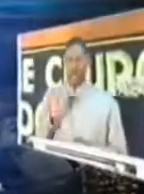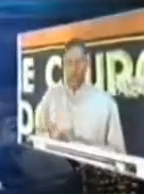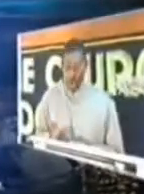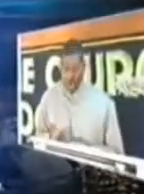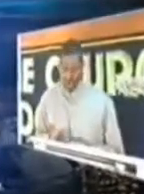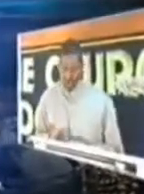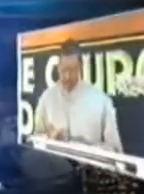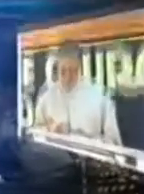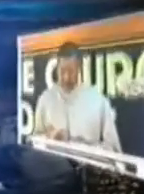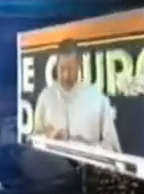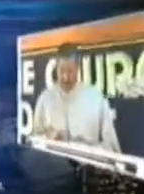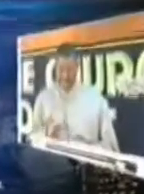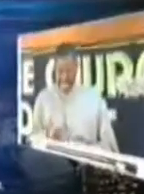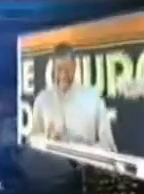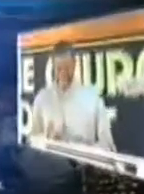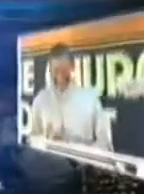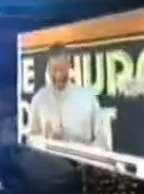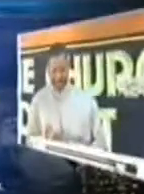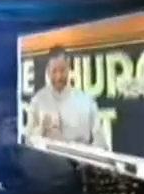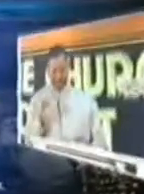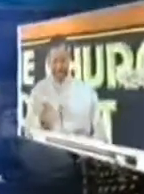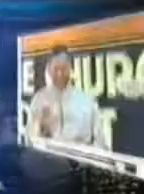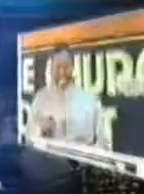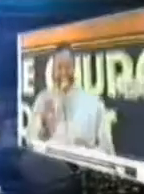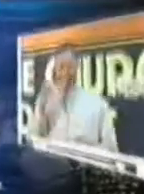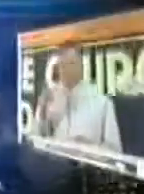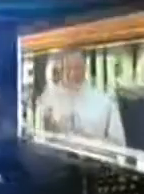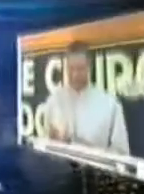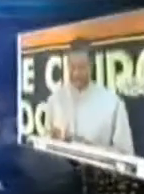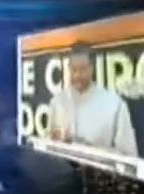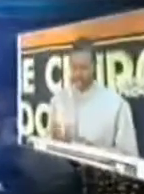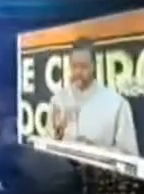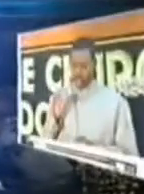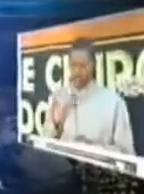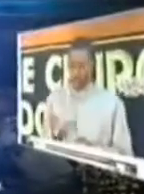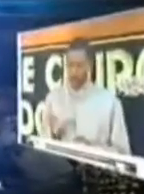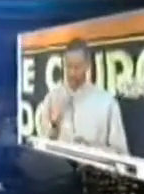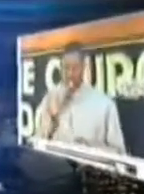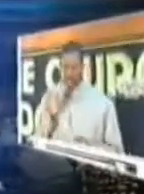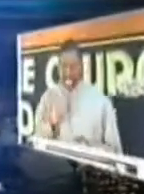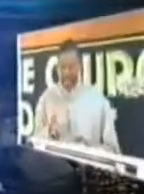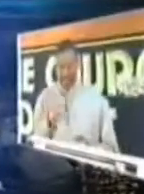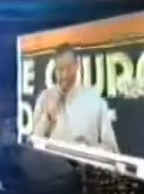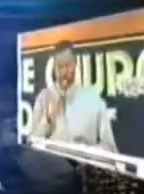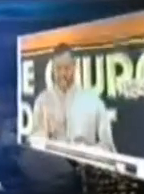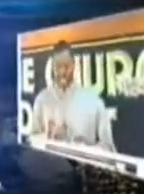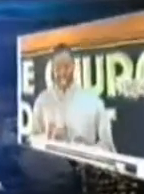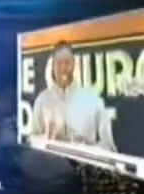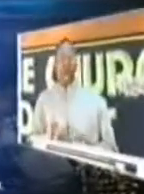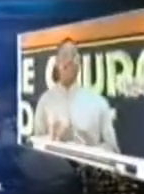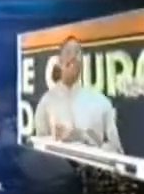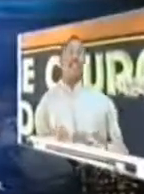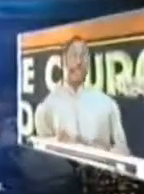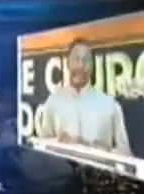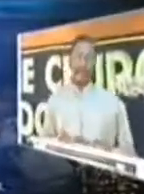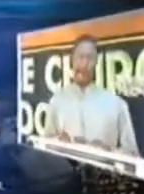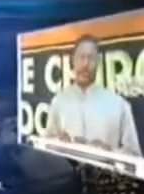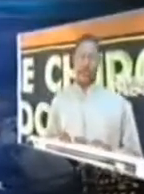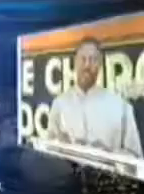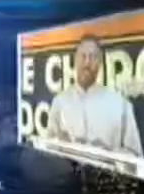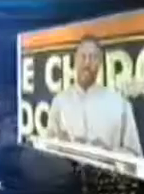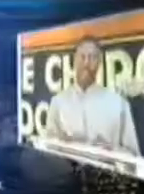the law. That is, from their brethren, though they have come from the loins of